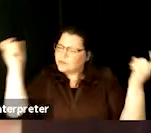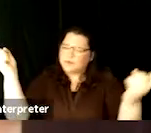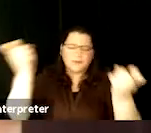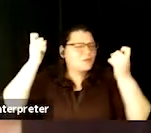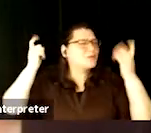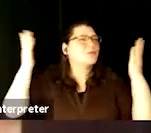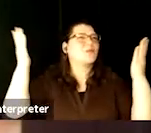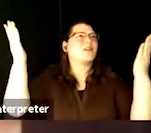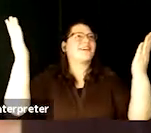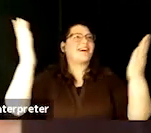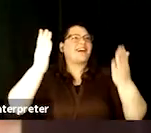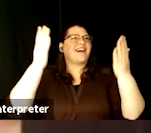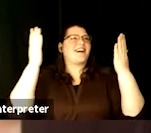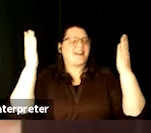Lord.